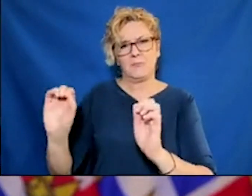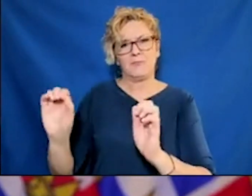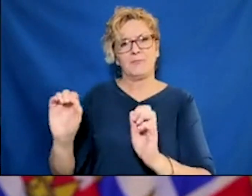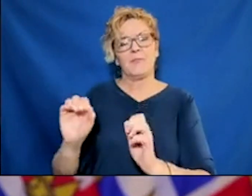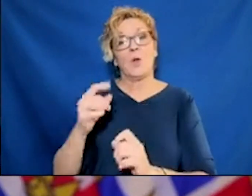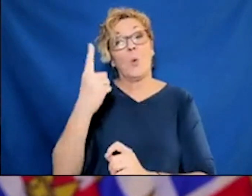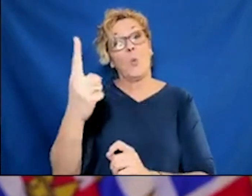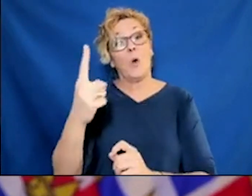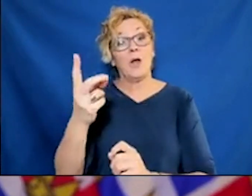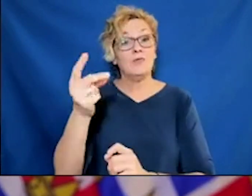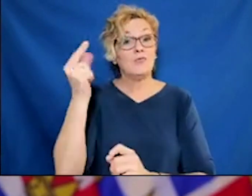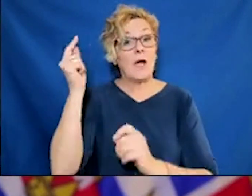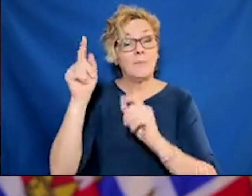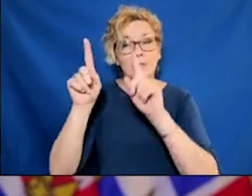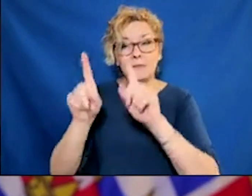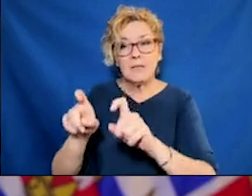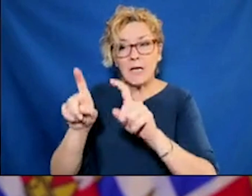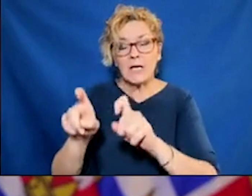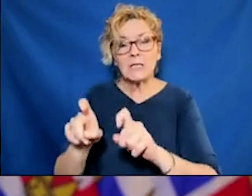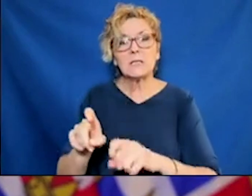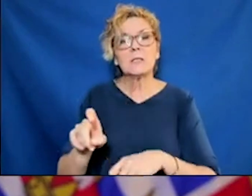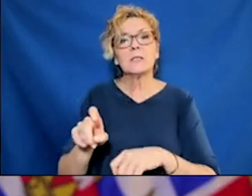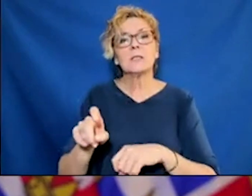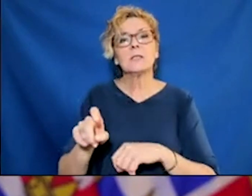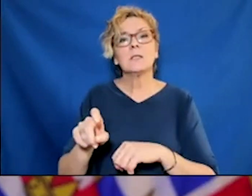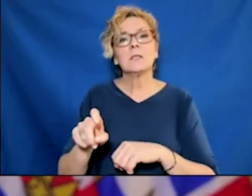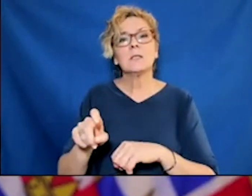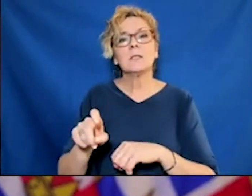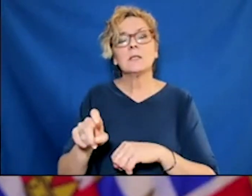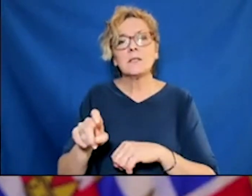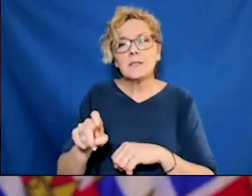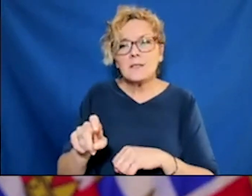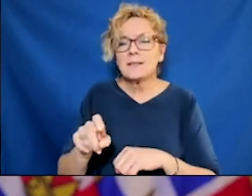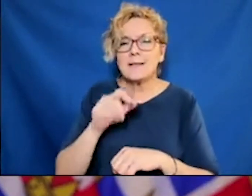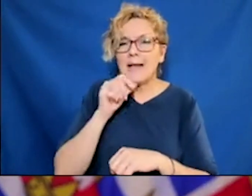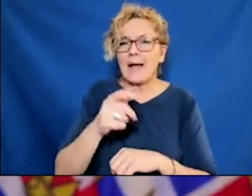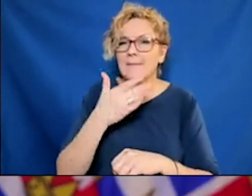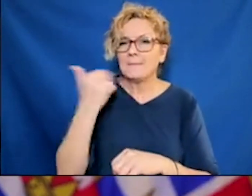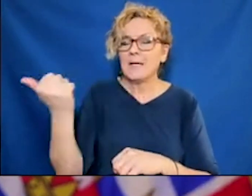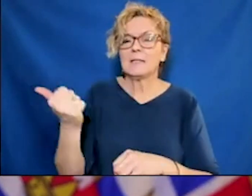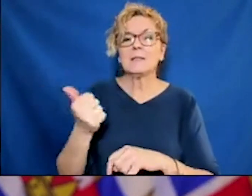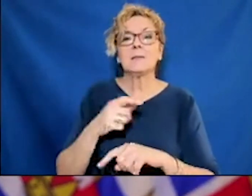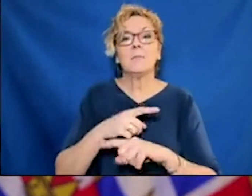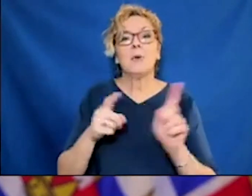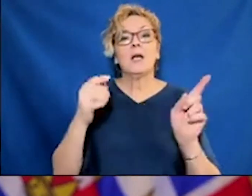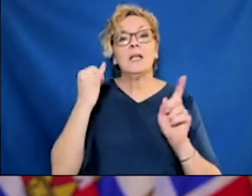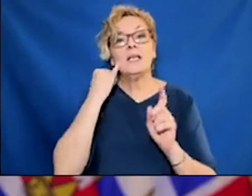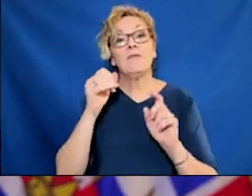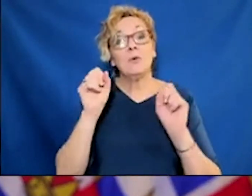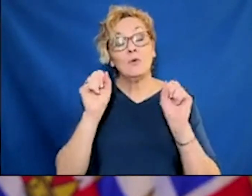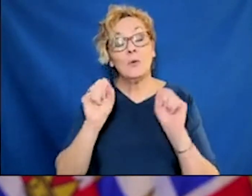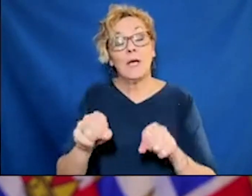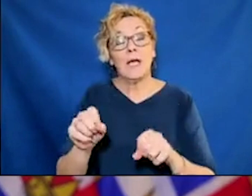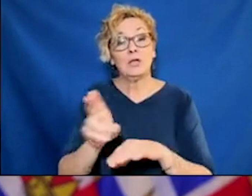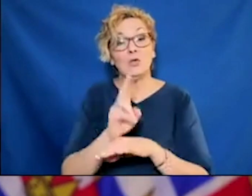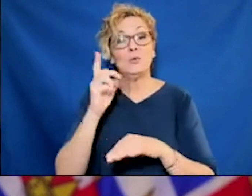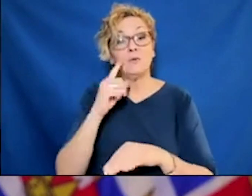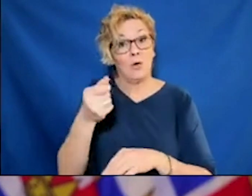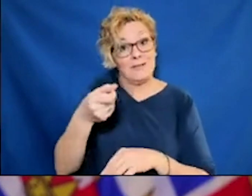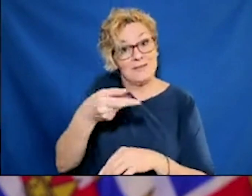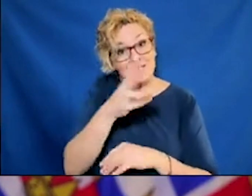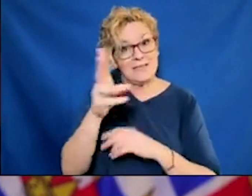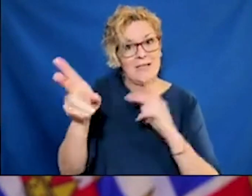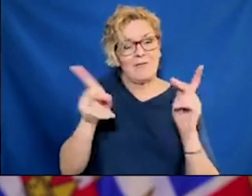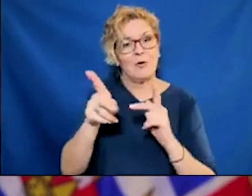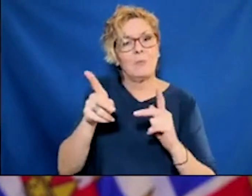them is positive, it tells you that that's likely to be COVID in everybody. So it's an approach that we